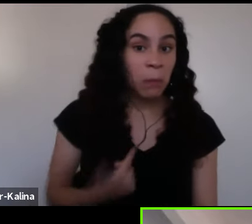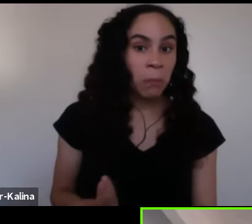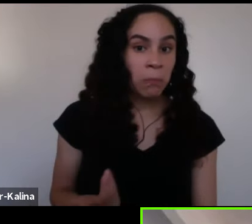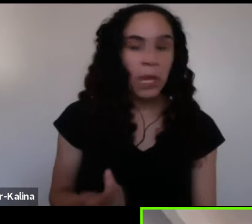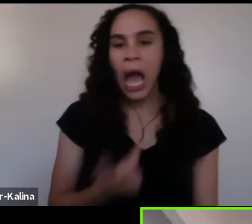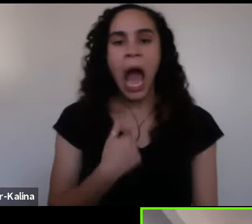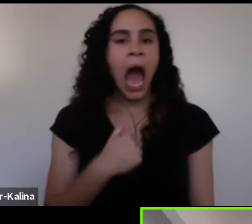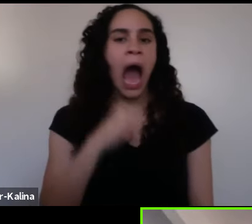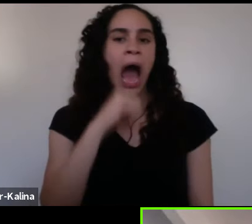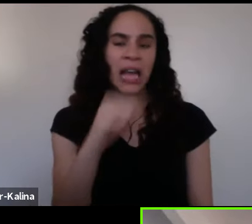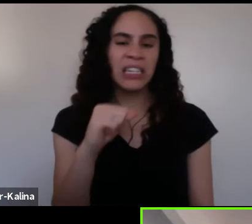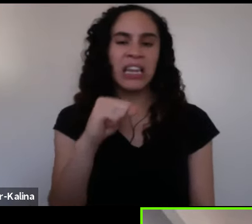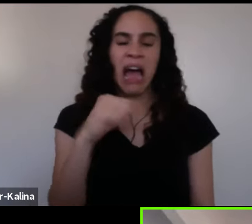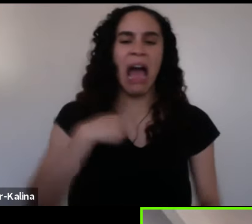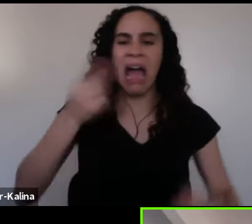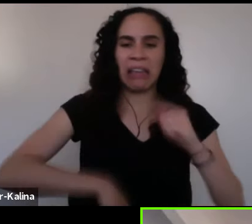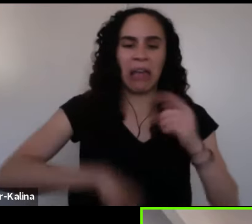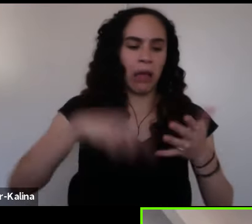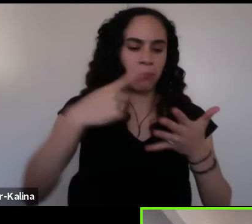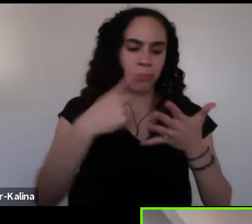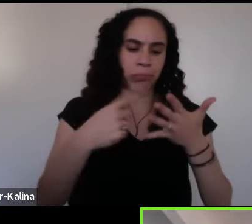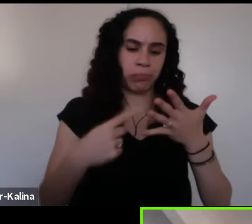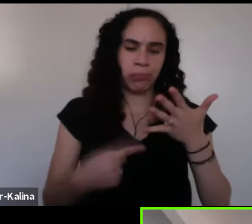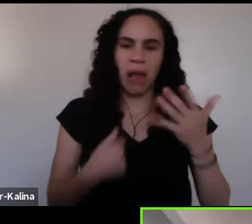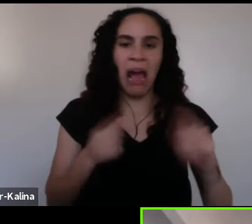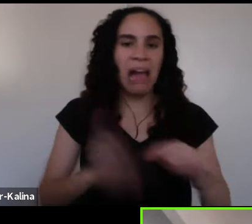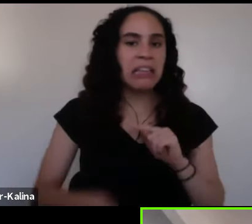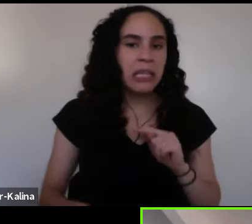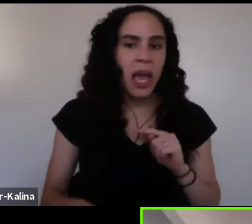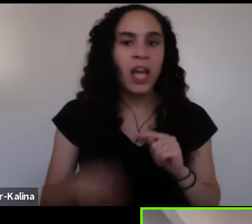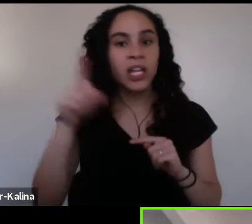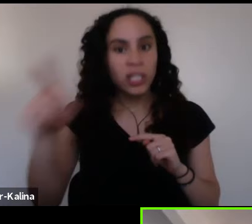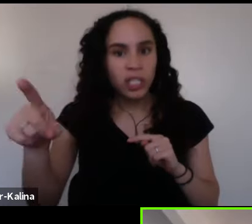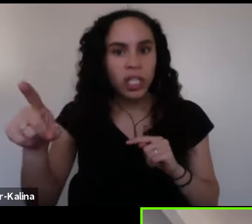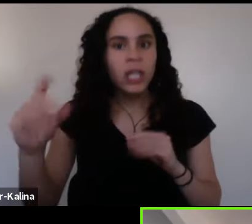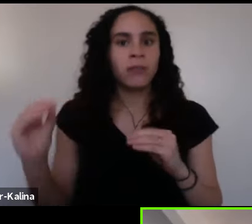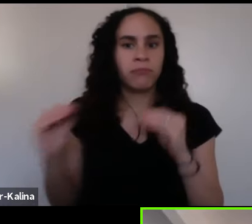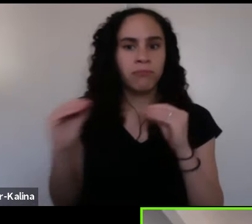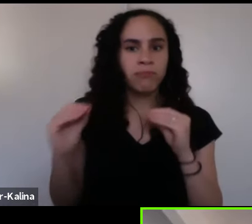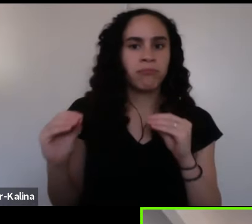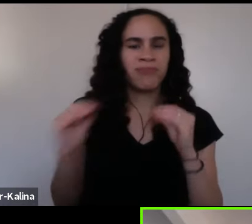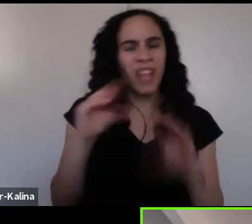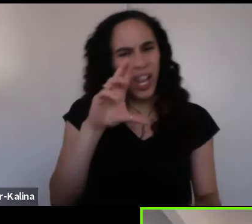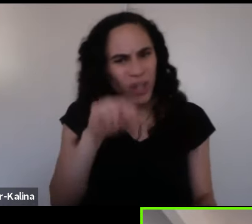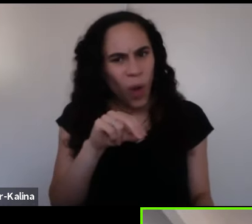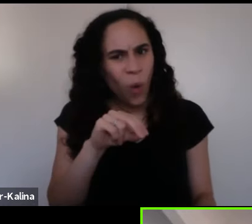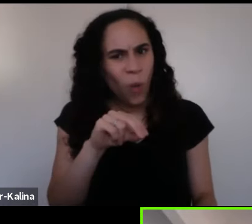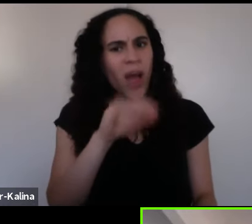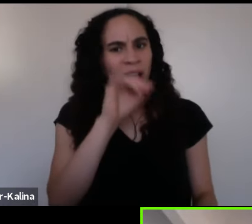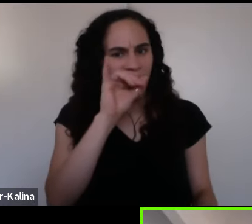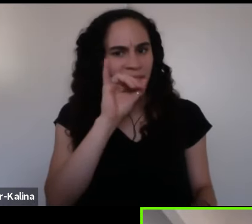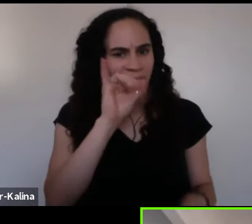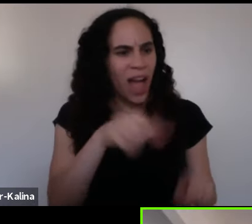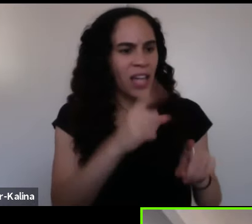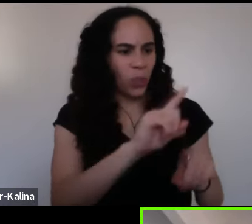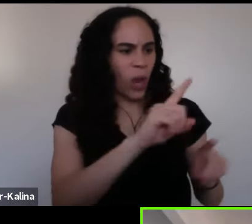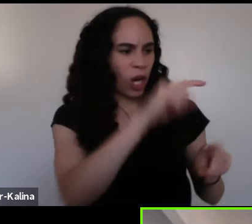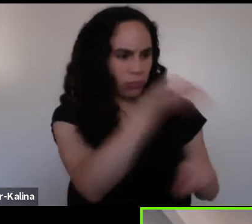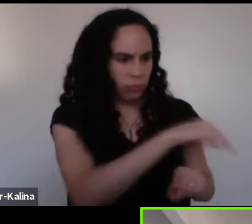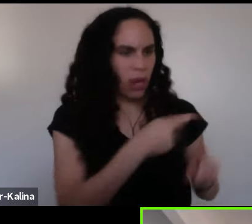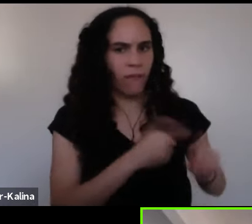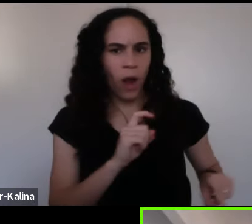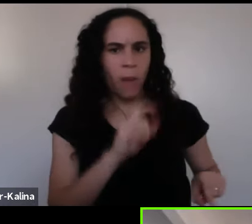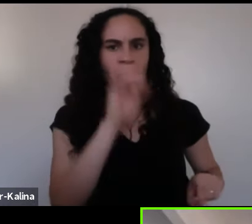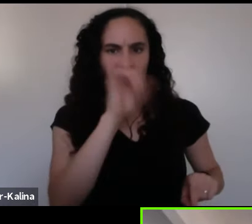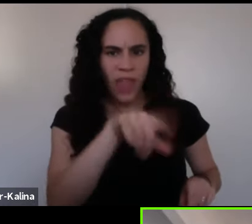this. I'm not going to be able to do that. And she started to just educate me. No, Lionel, this is where this comes from. That's where this comes from. And no,